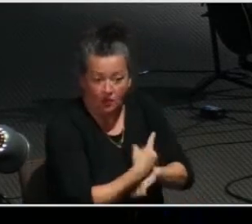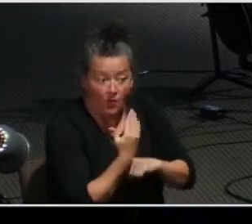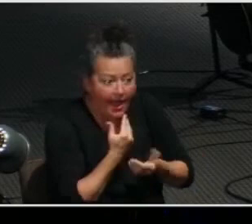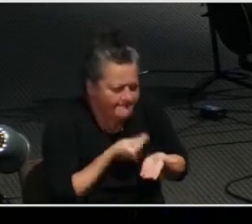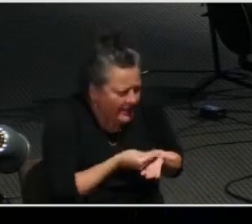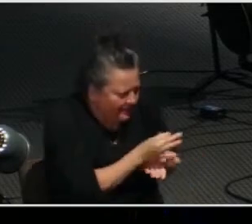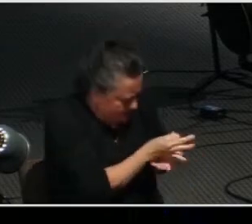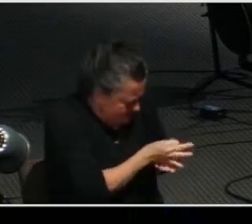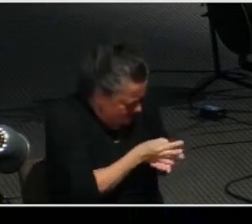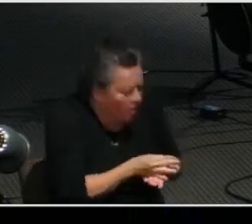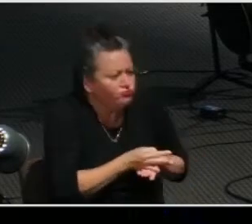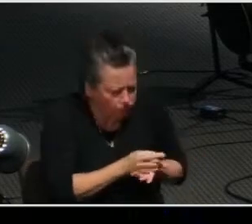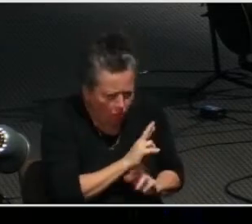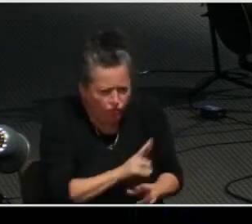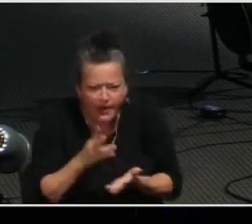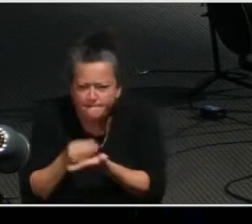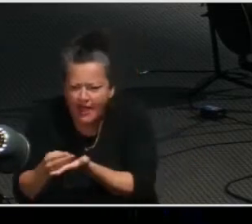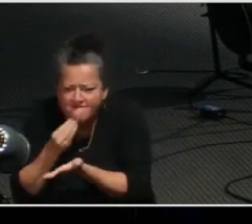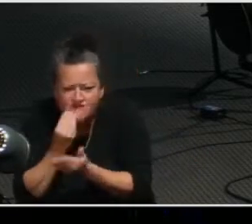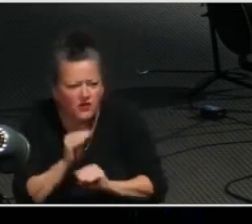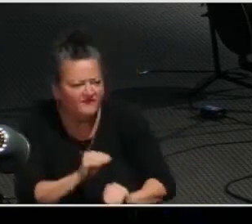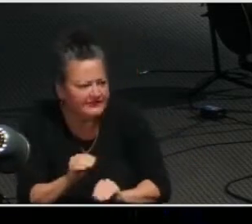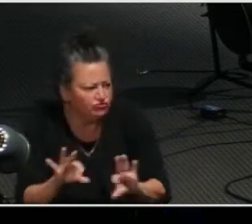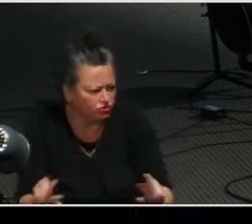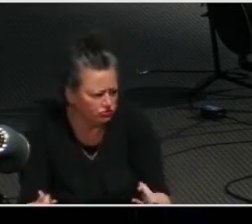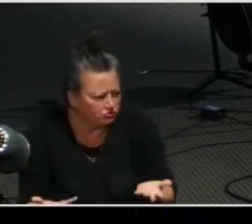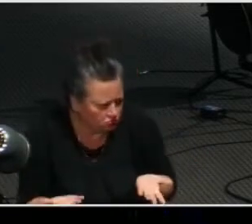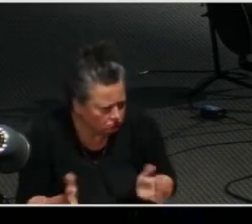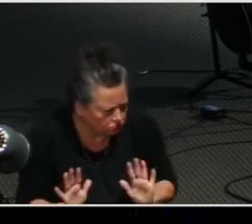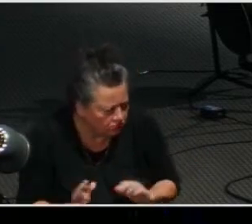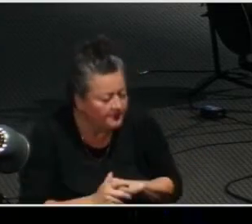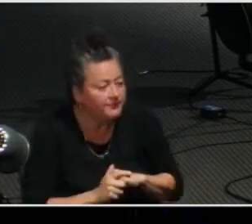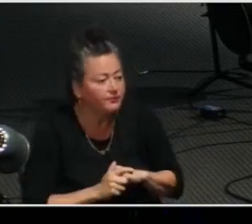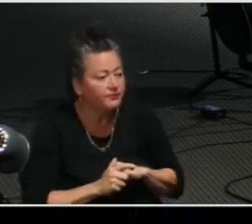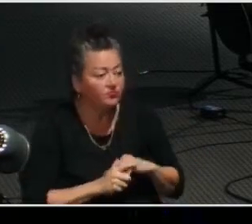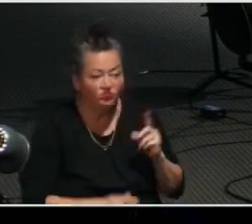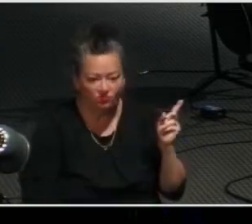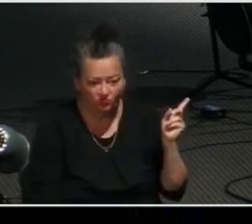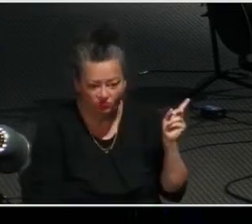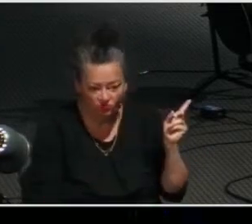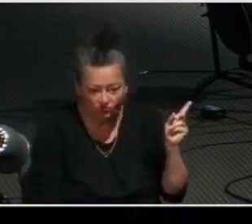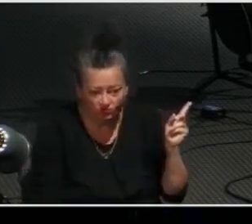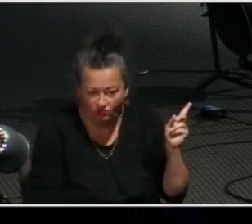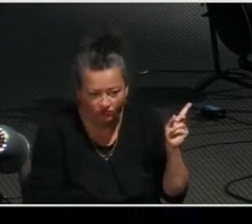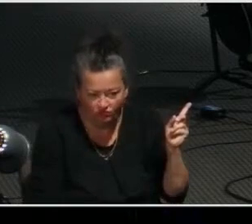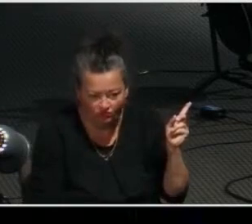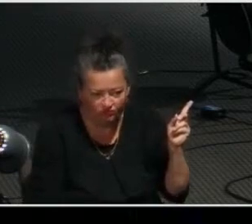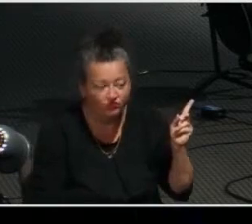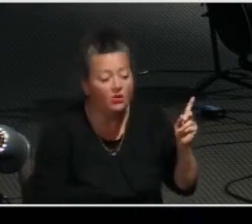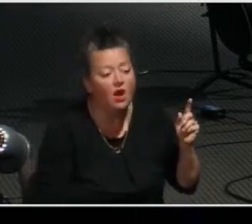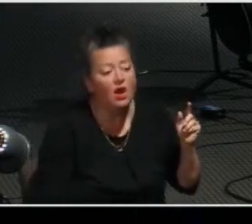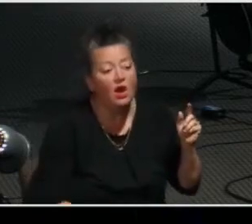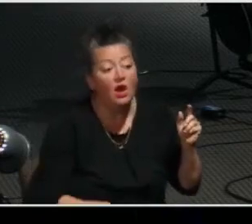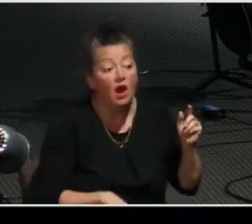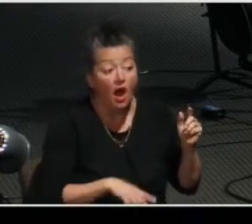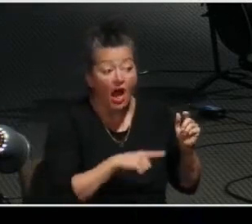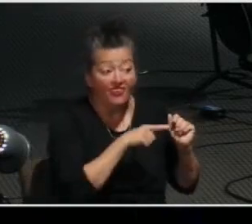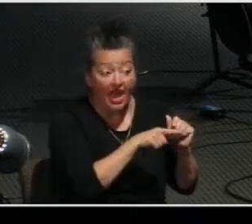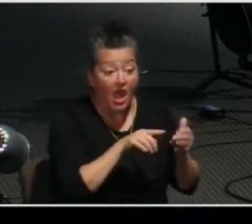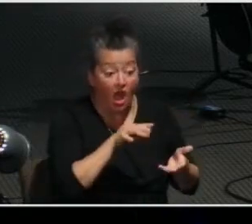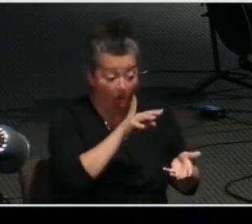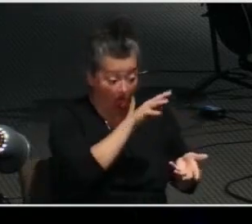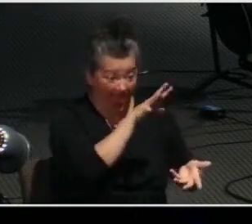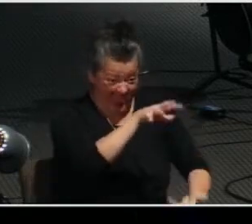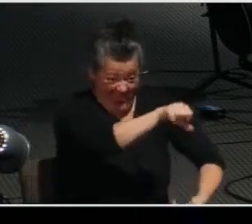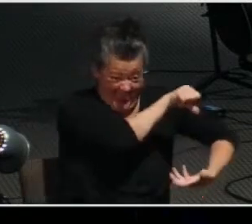these landowners were withholding these wages by fraud. Maybe they said, "Oh, I don't have any cash today, so